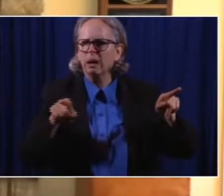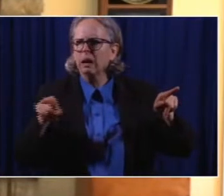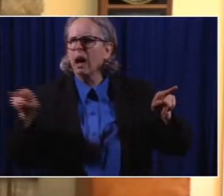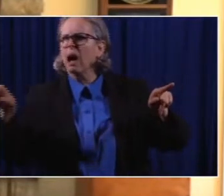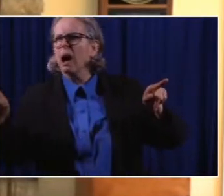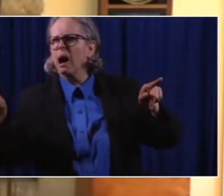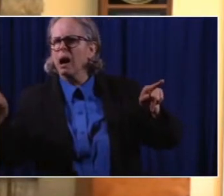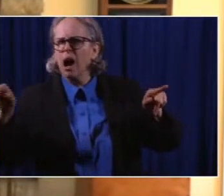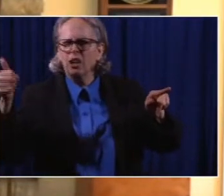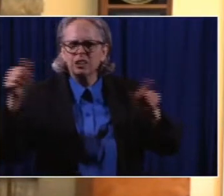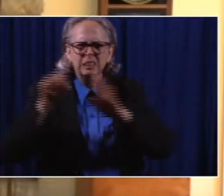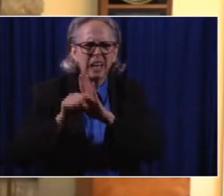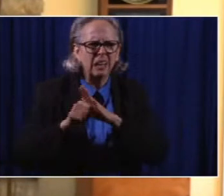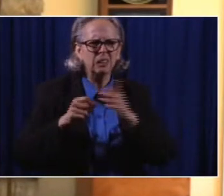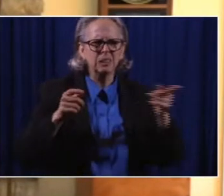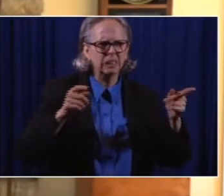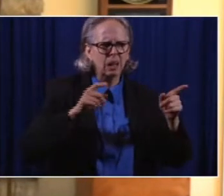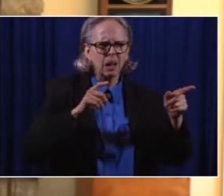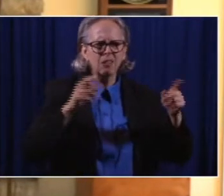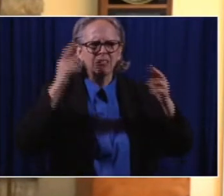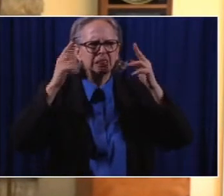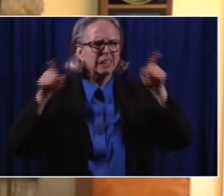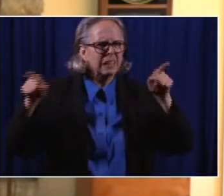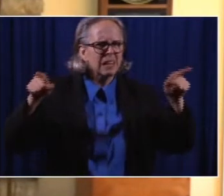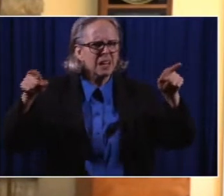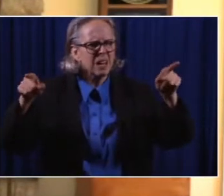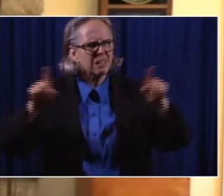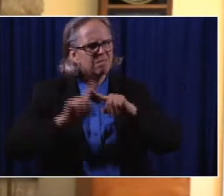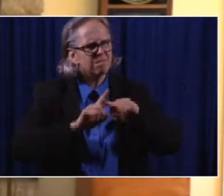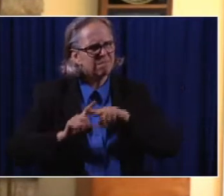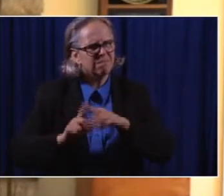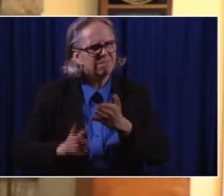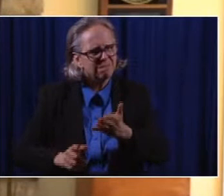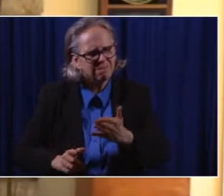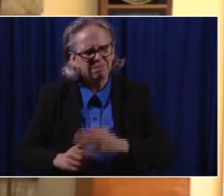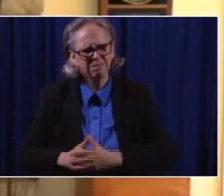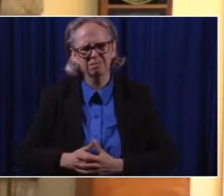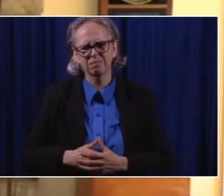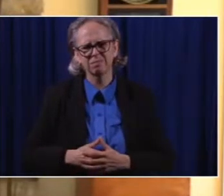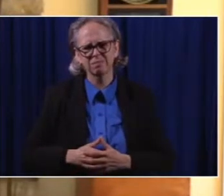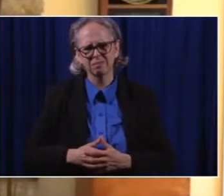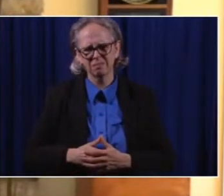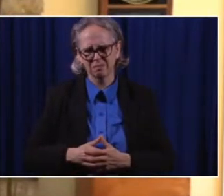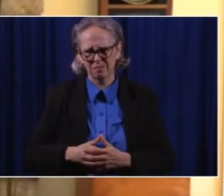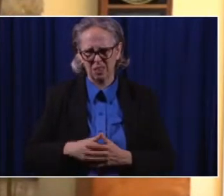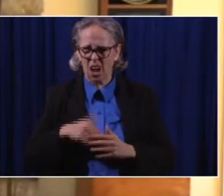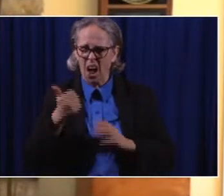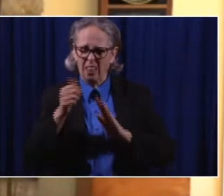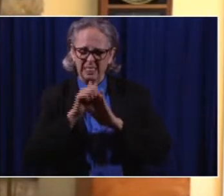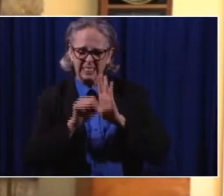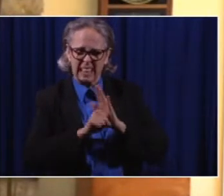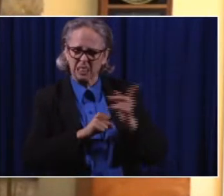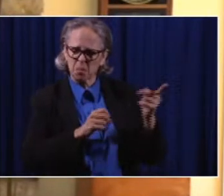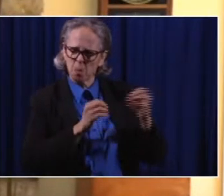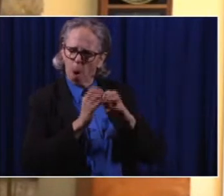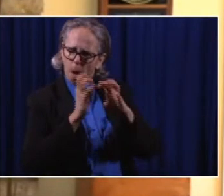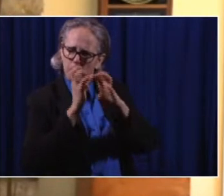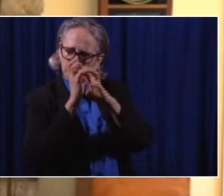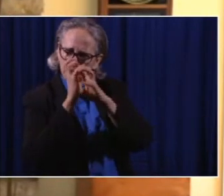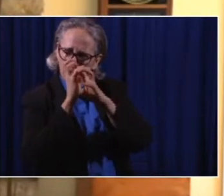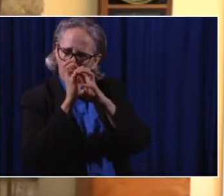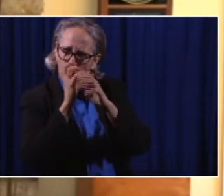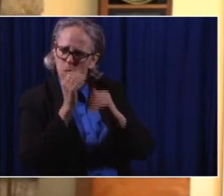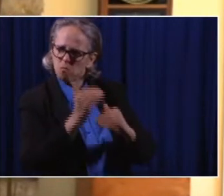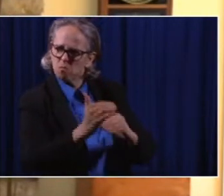and restaurants or curtailed them. Other states, by the way, have been more prohibitive in regard to how many people can be